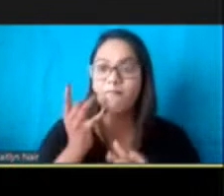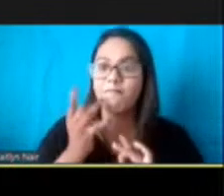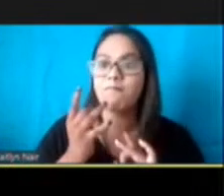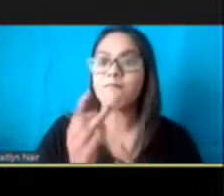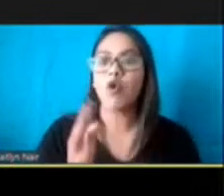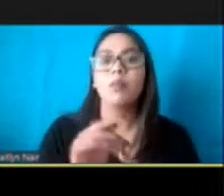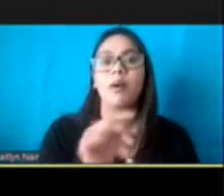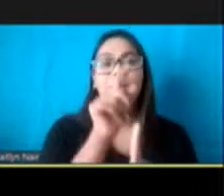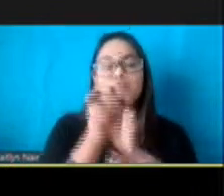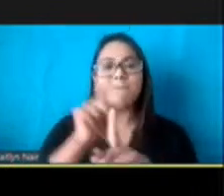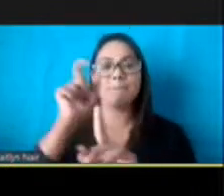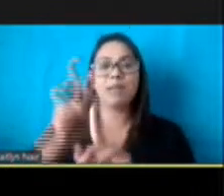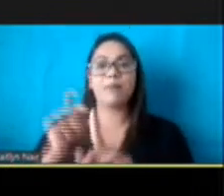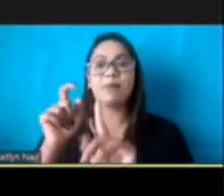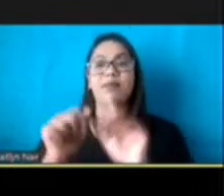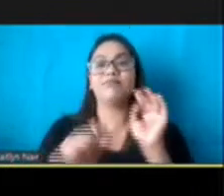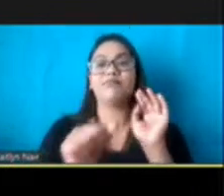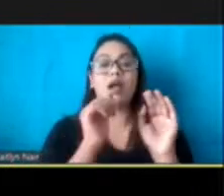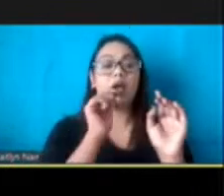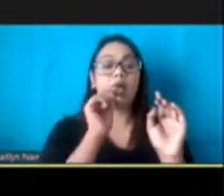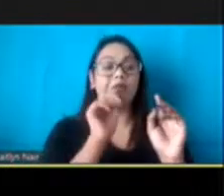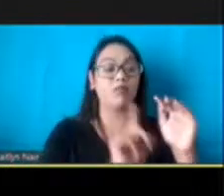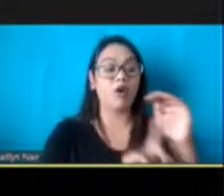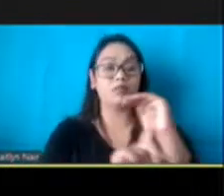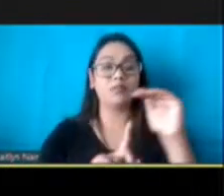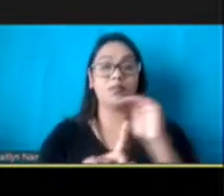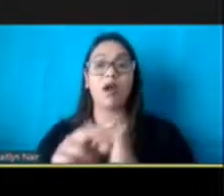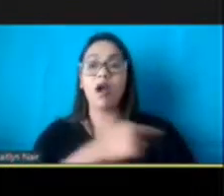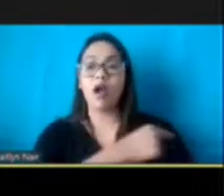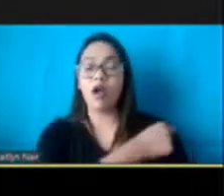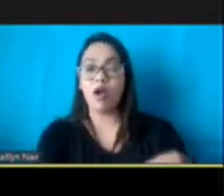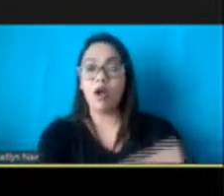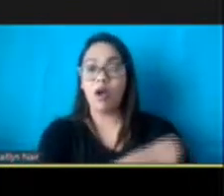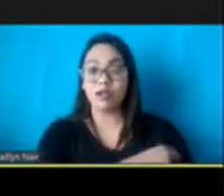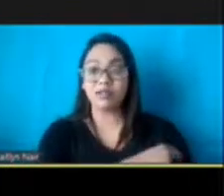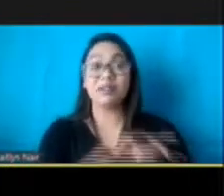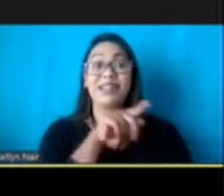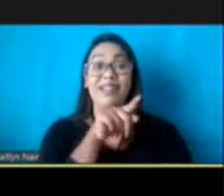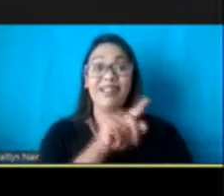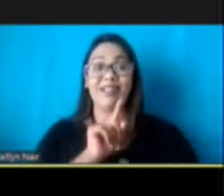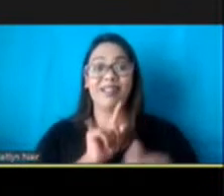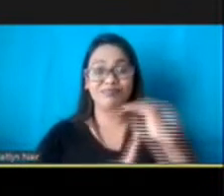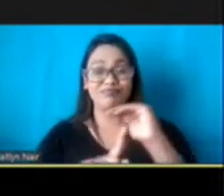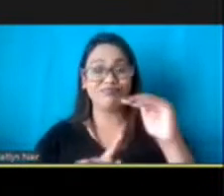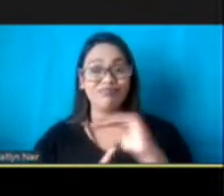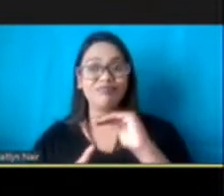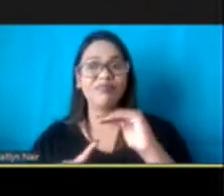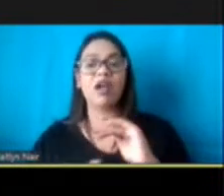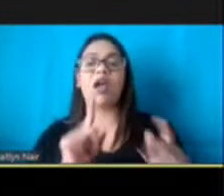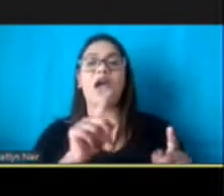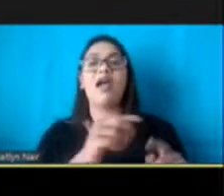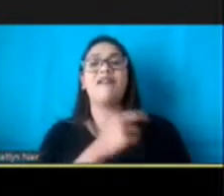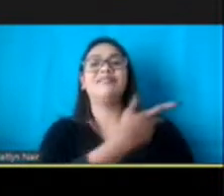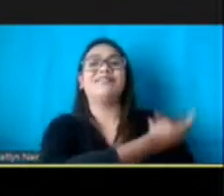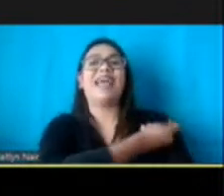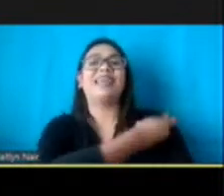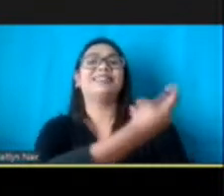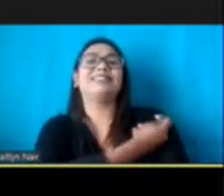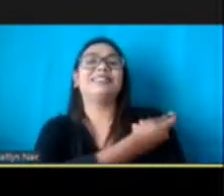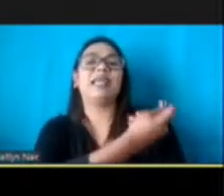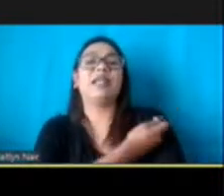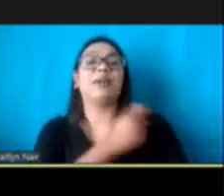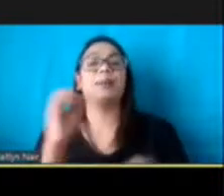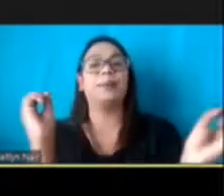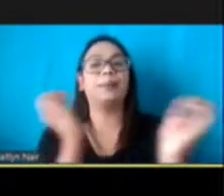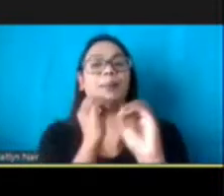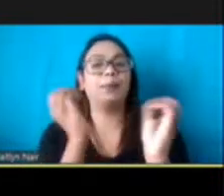being admitted for COVID. Those that are admitted are mostly the unvaccinated people. So the